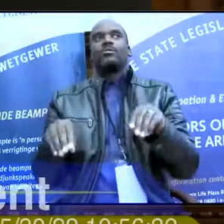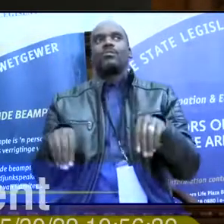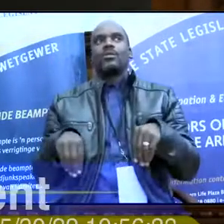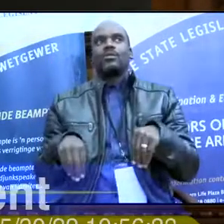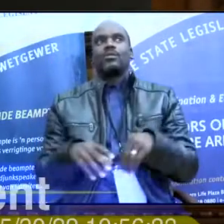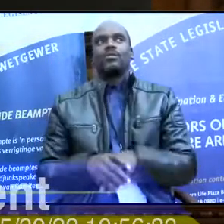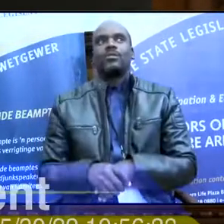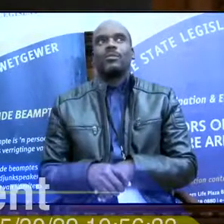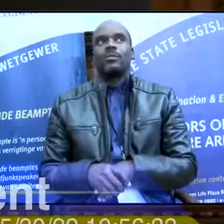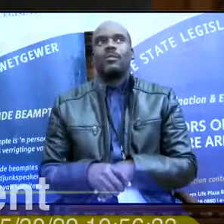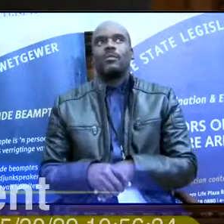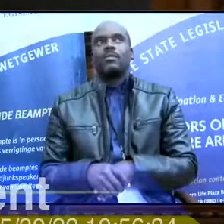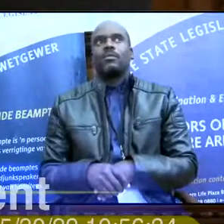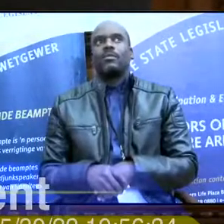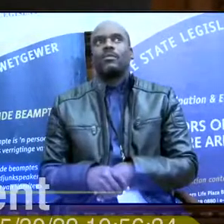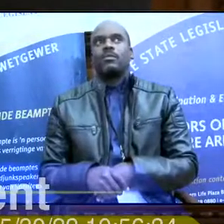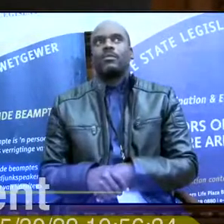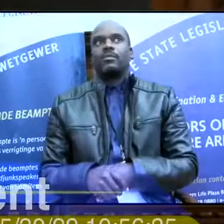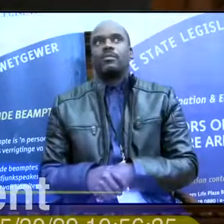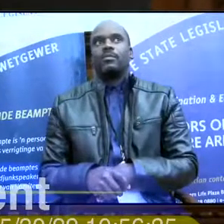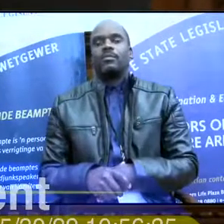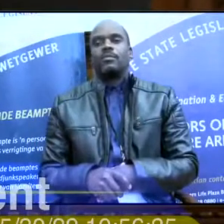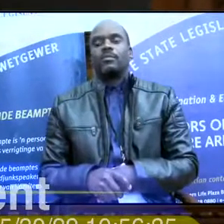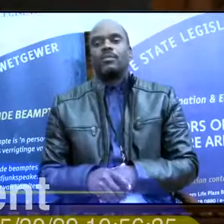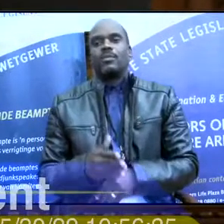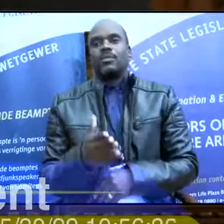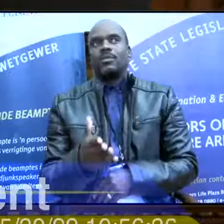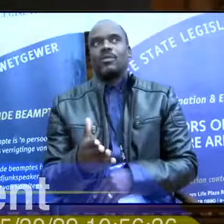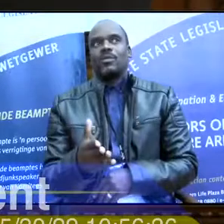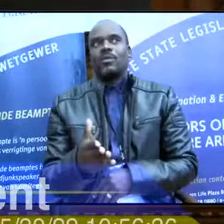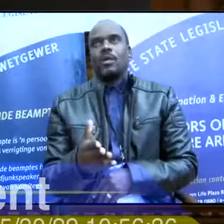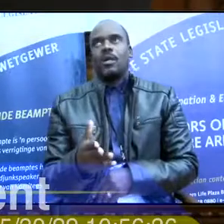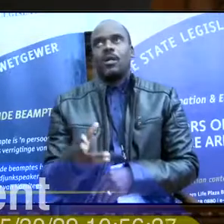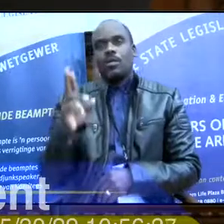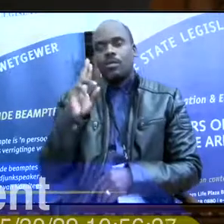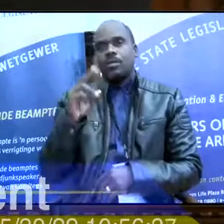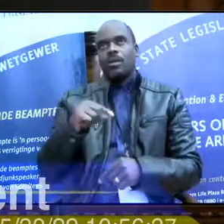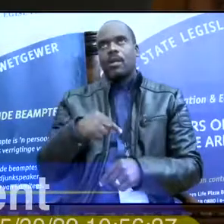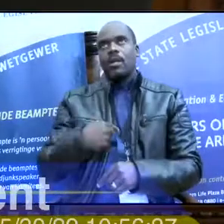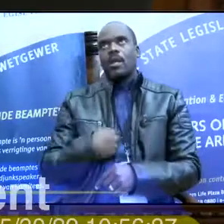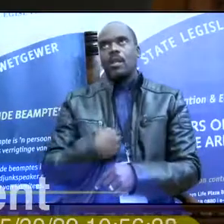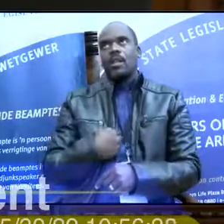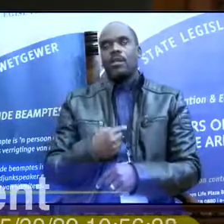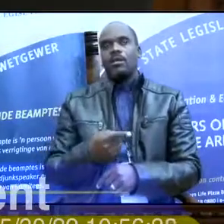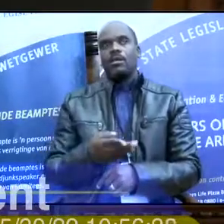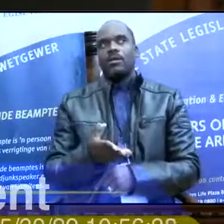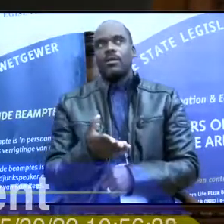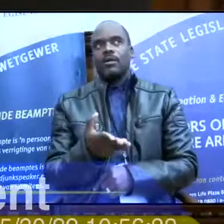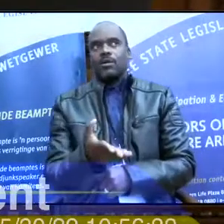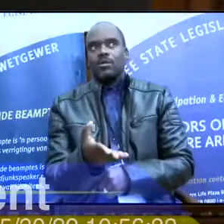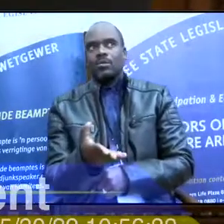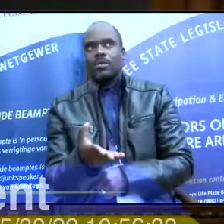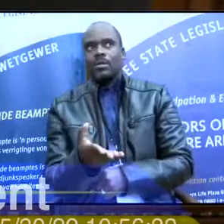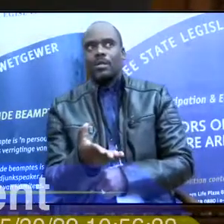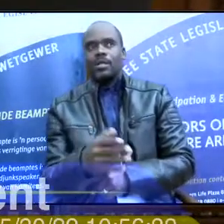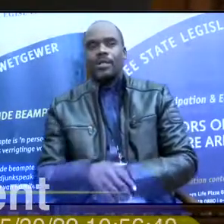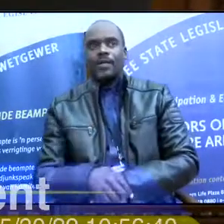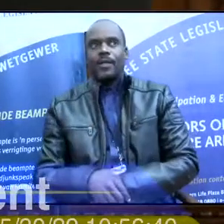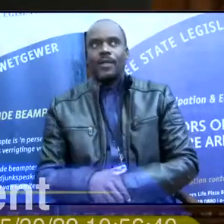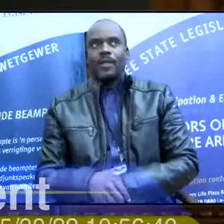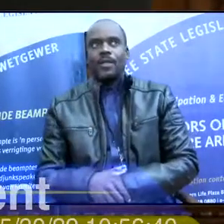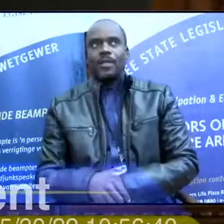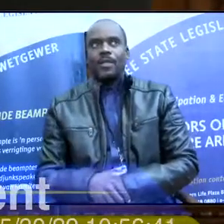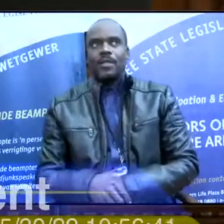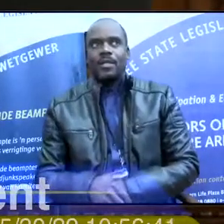free state government's leadership reacted swiftly to the pandemics fallout by providing cash support